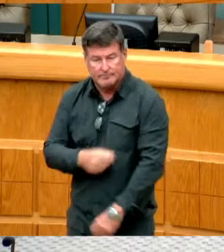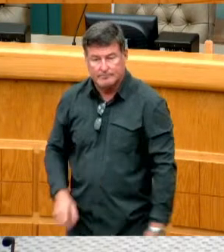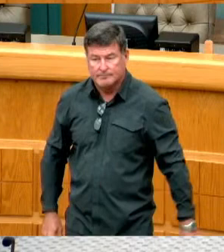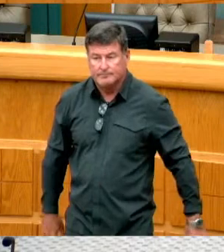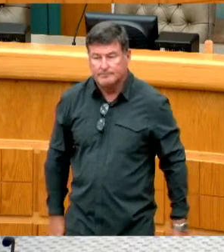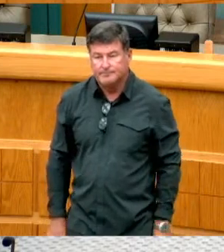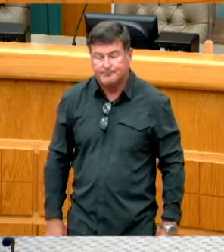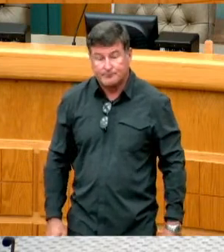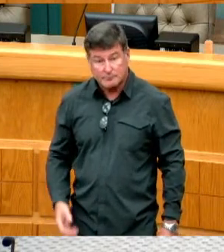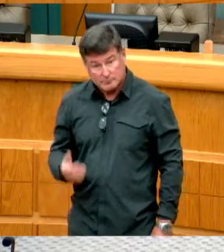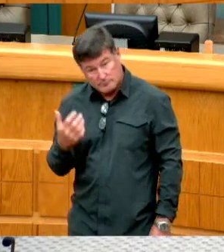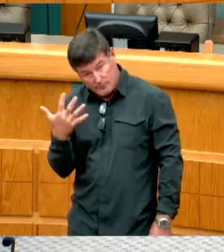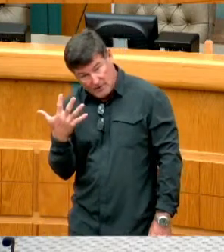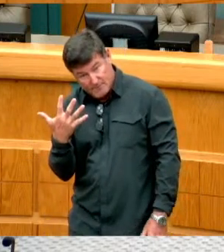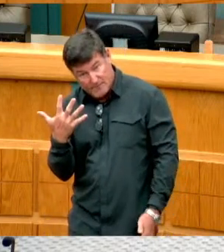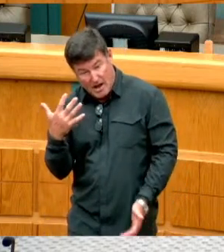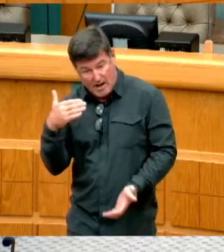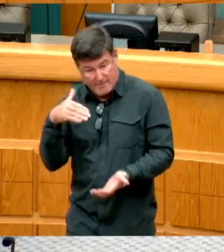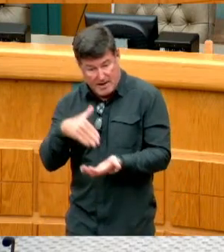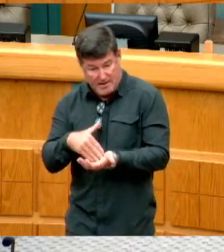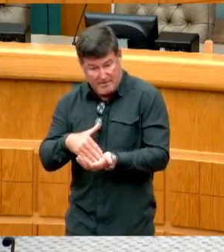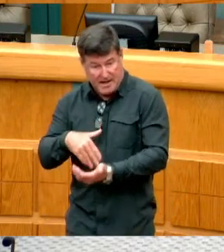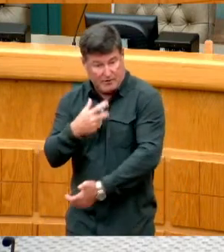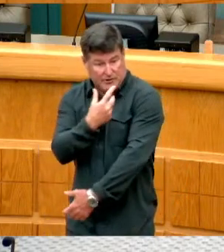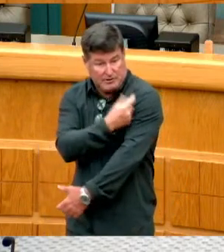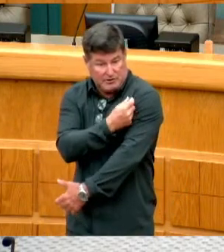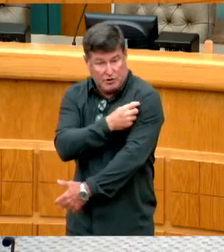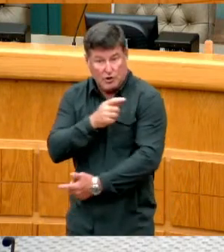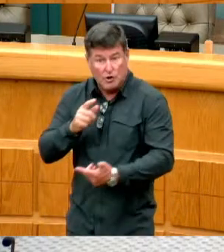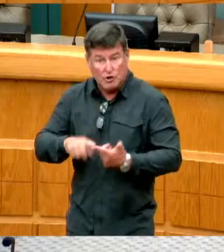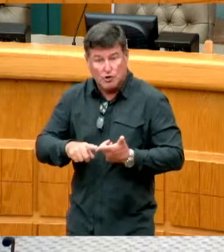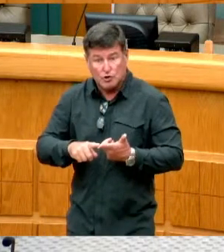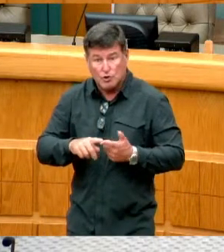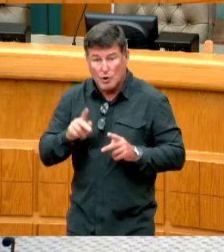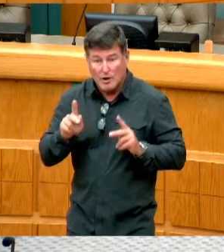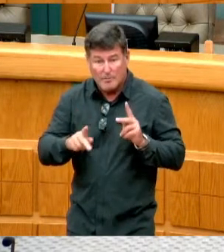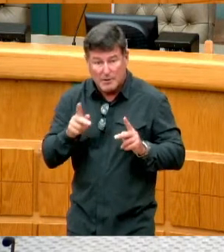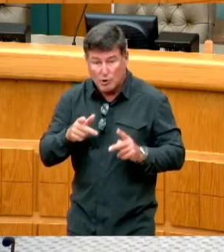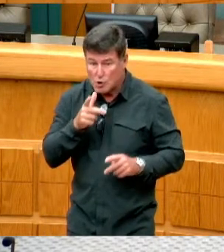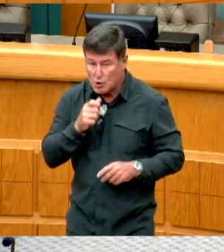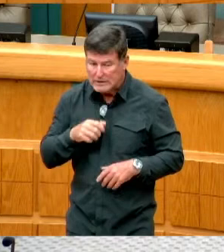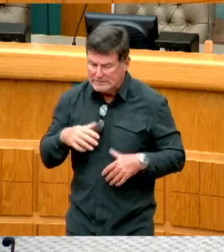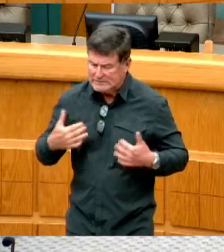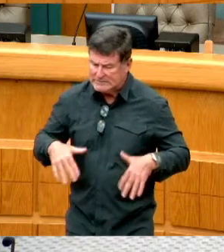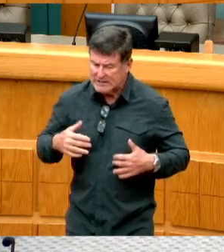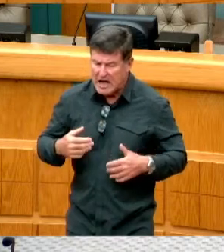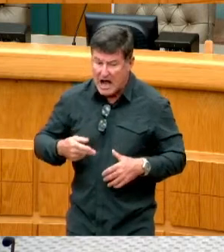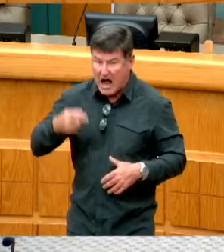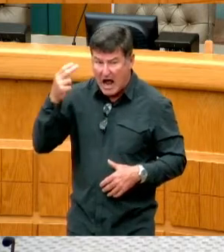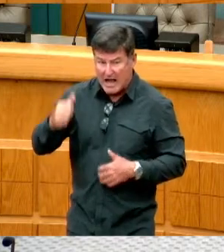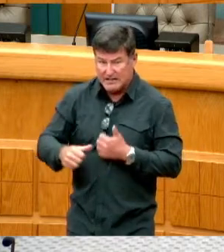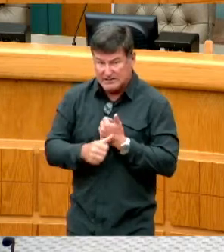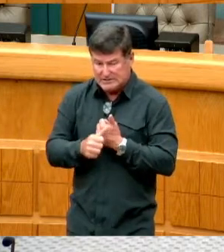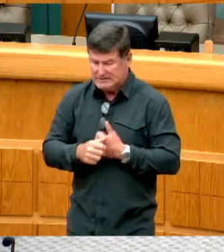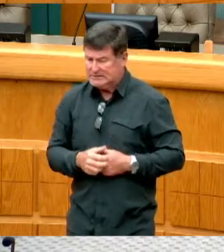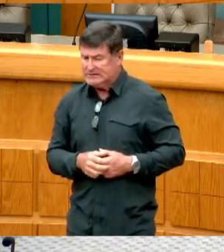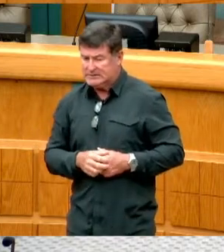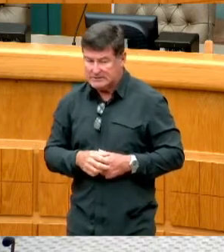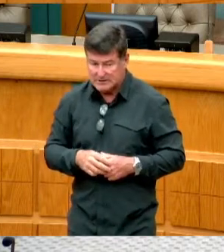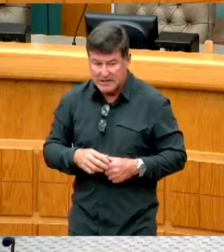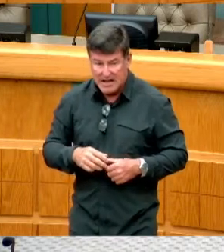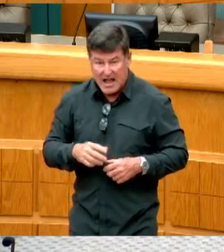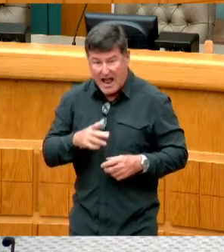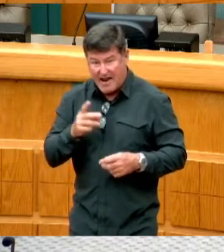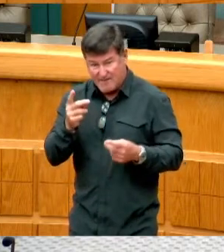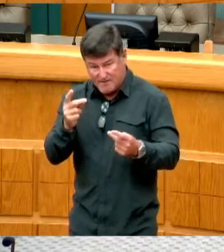Delivering 5,000 vaccines plus to our most vulnerable as fast as possible is, quite